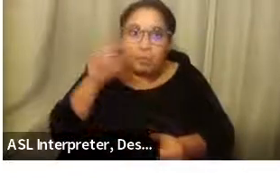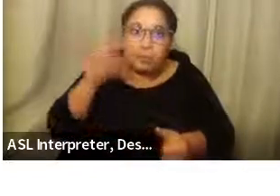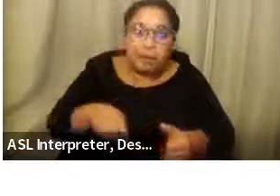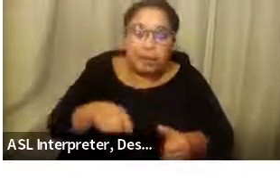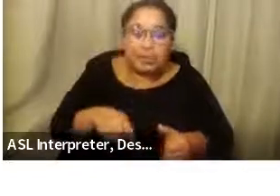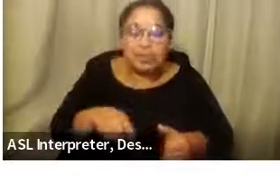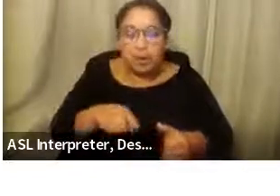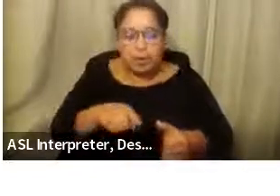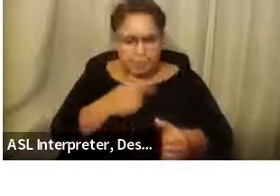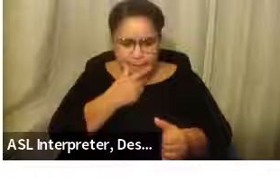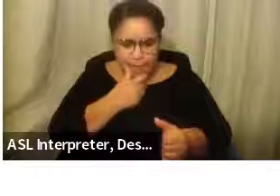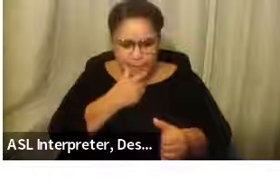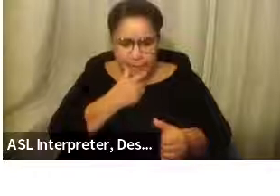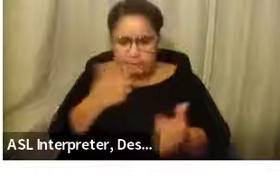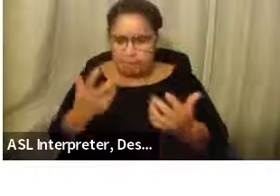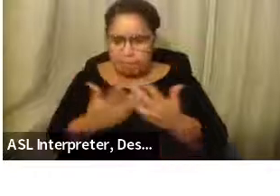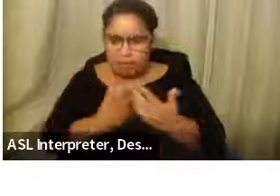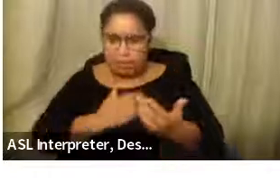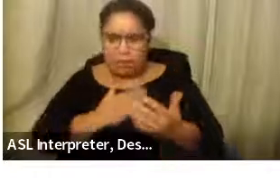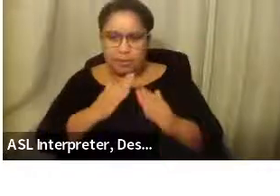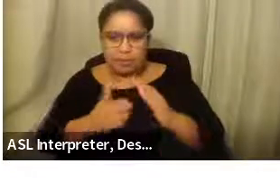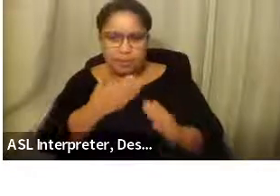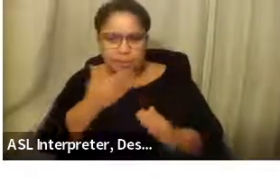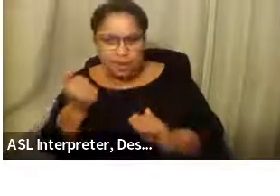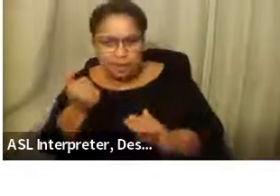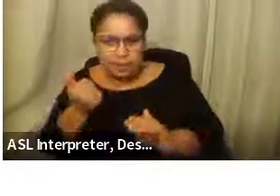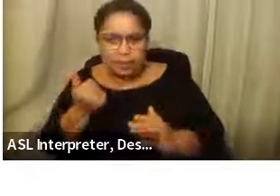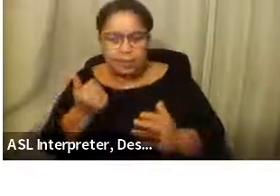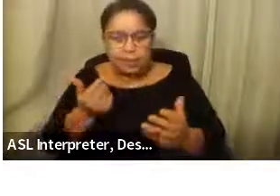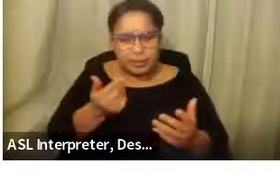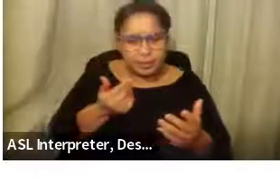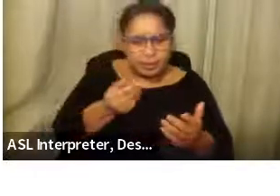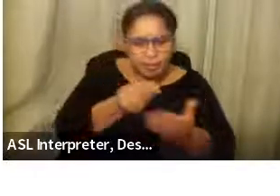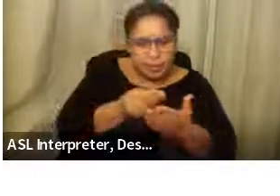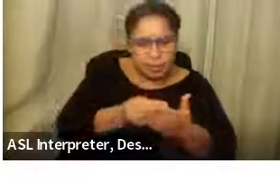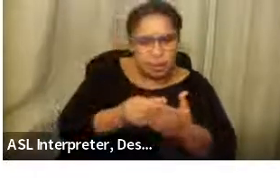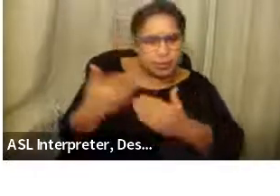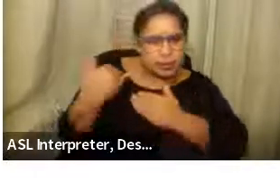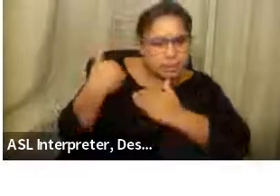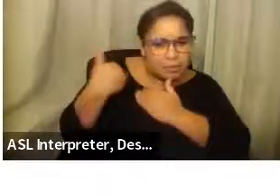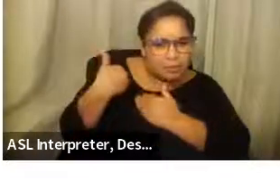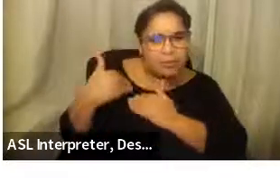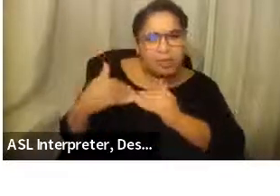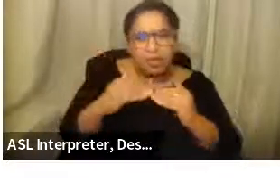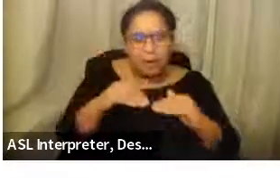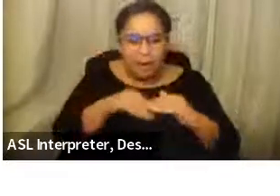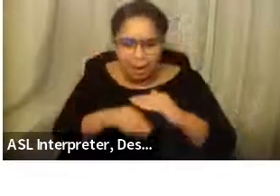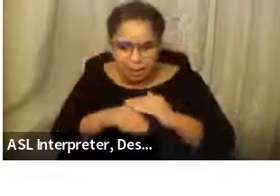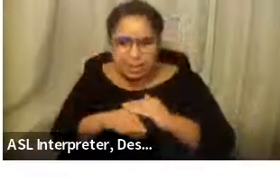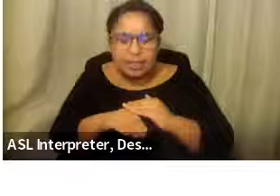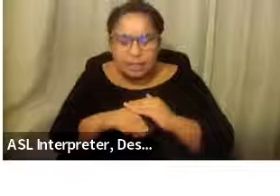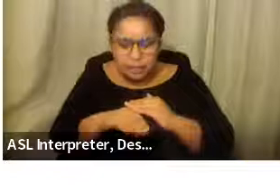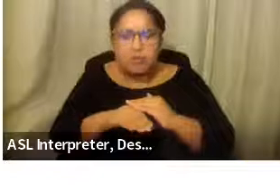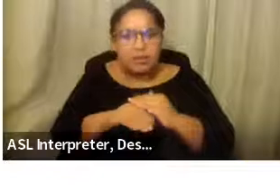what's going to work best in our community based on fiscal responsibility and equitable access, et cetera. So we're excited